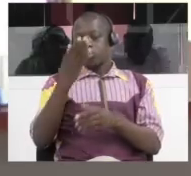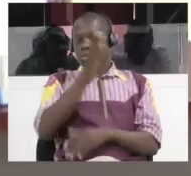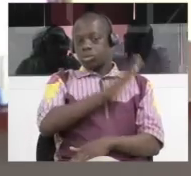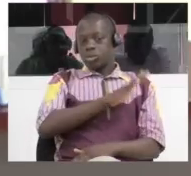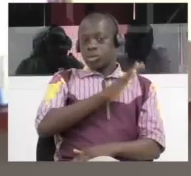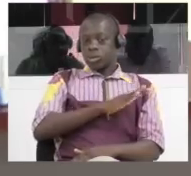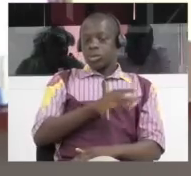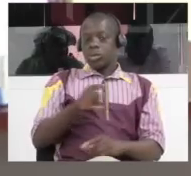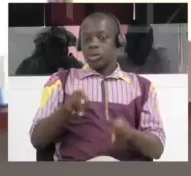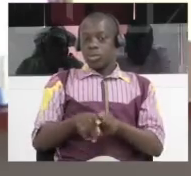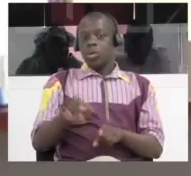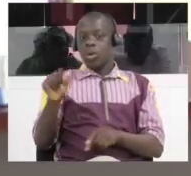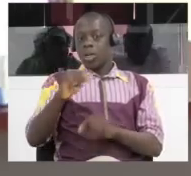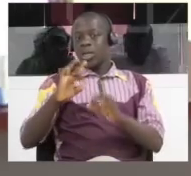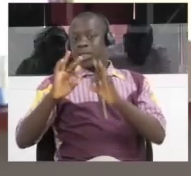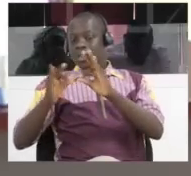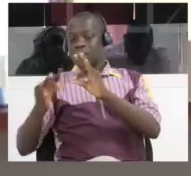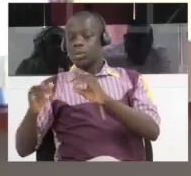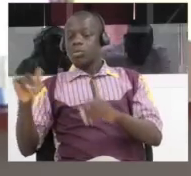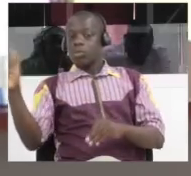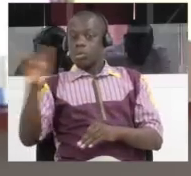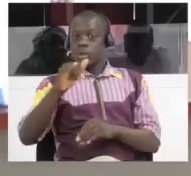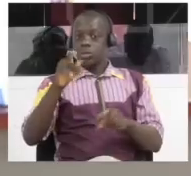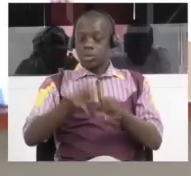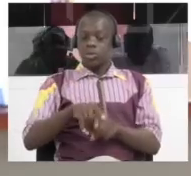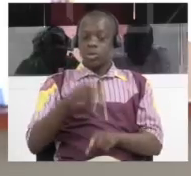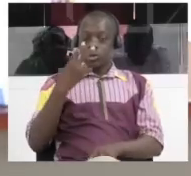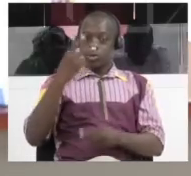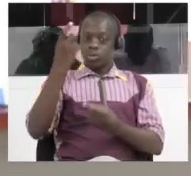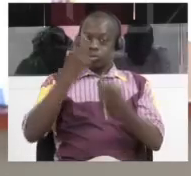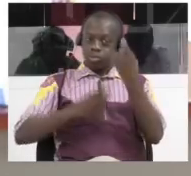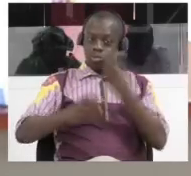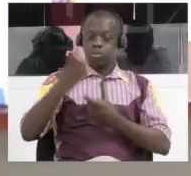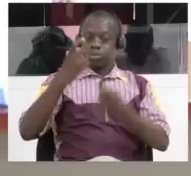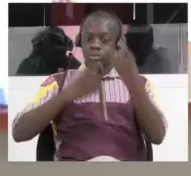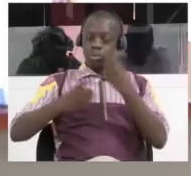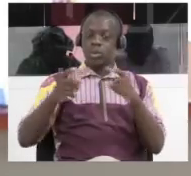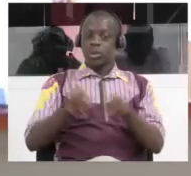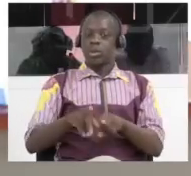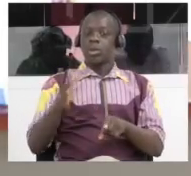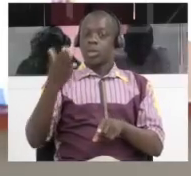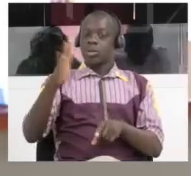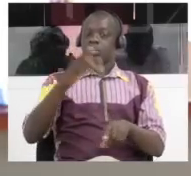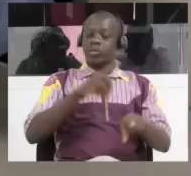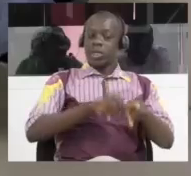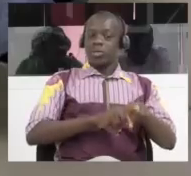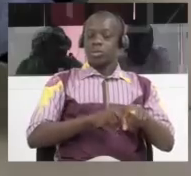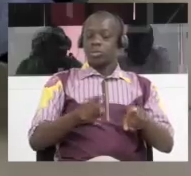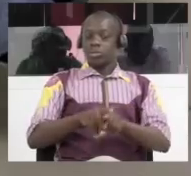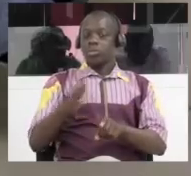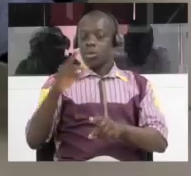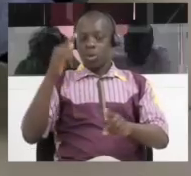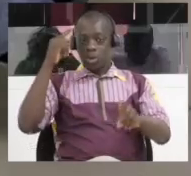some mechanisms with which to review at periodic stages whether the objective is being